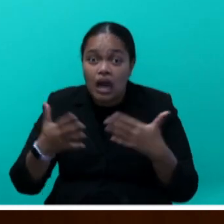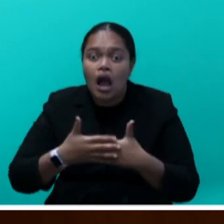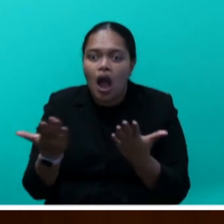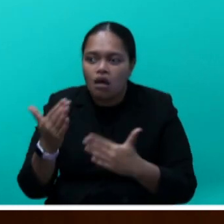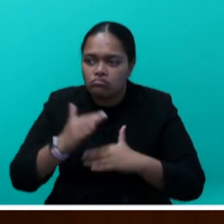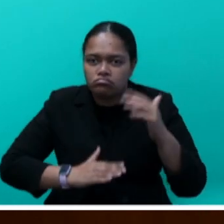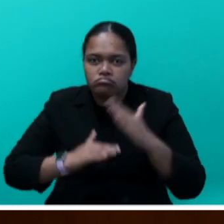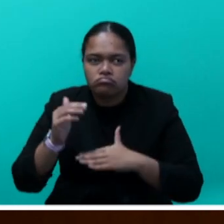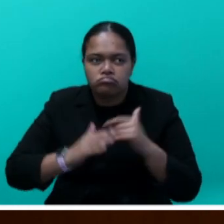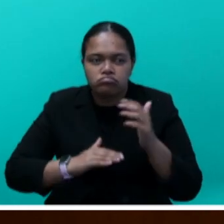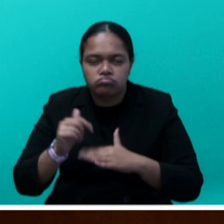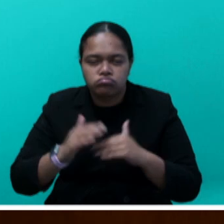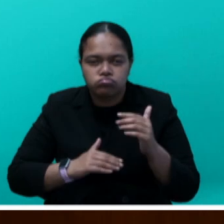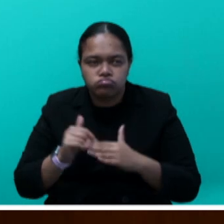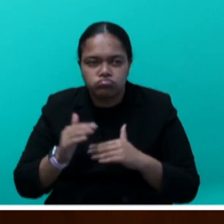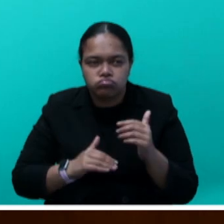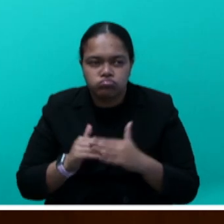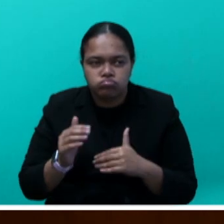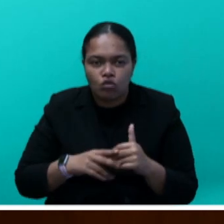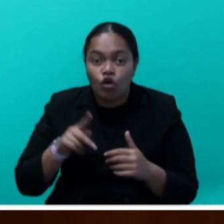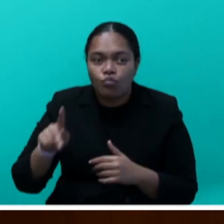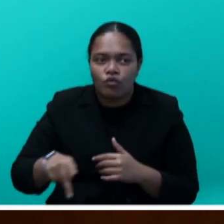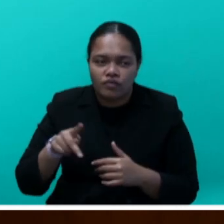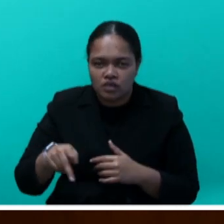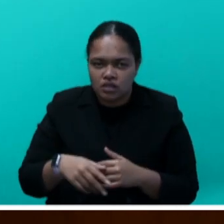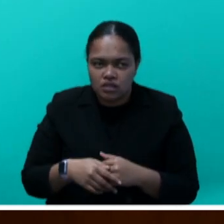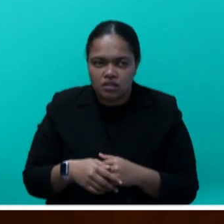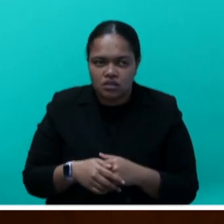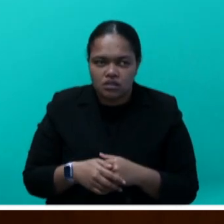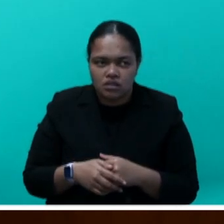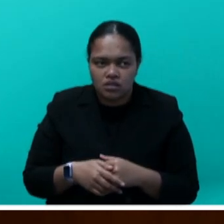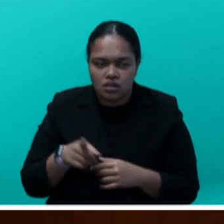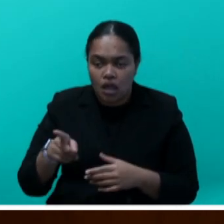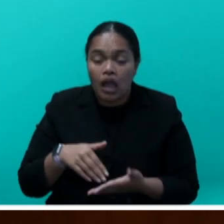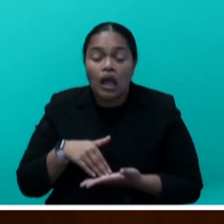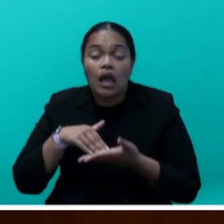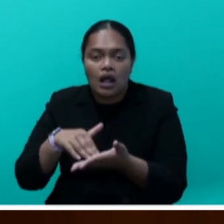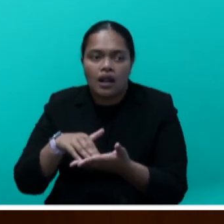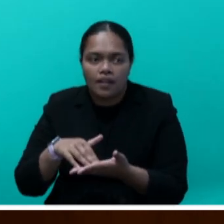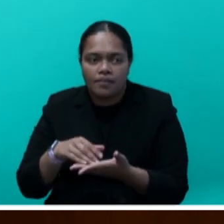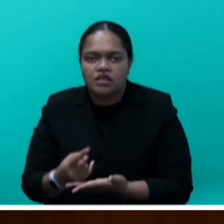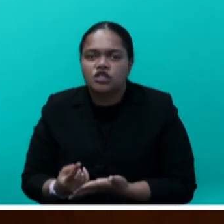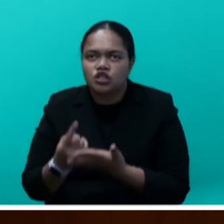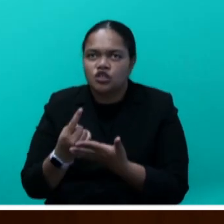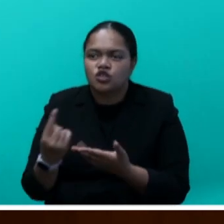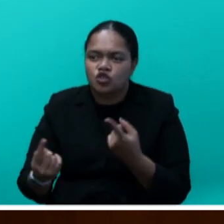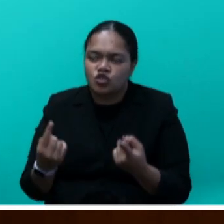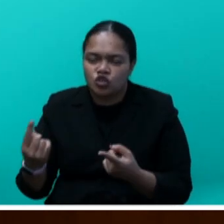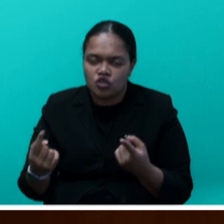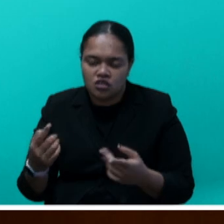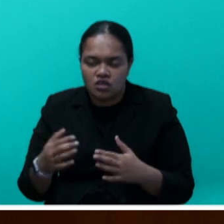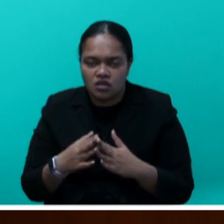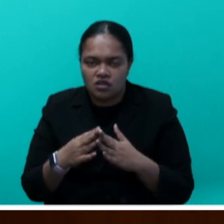infrastructure has transformed the once poverty-stricken country, helping to lift its residents out of